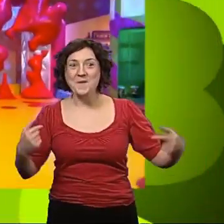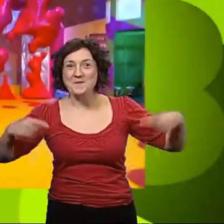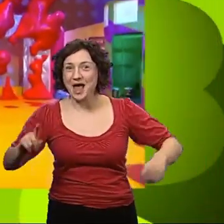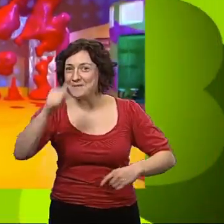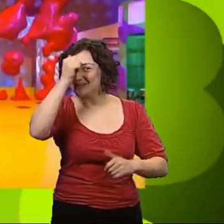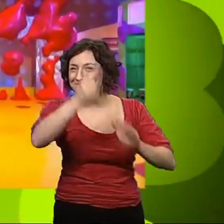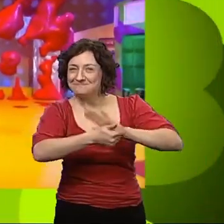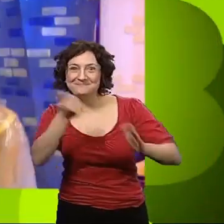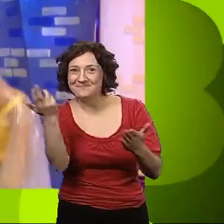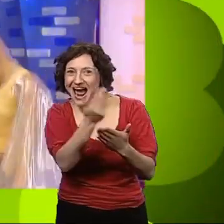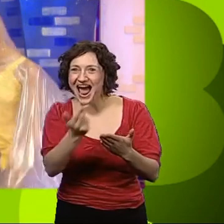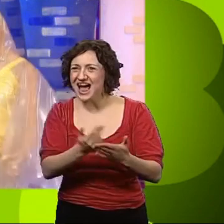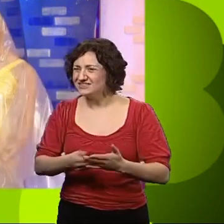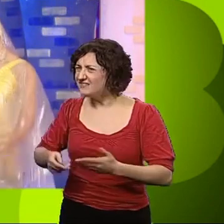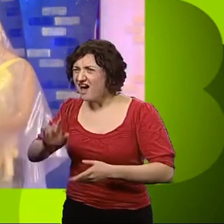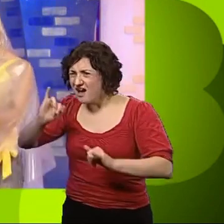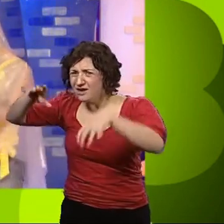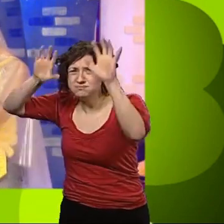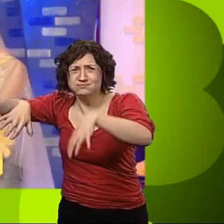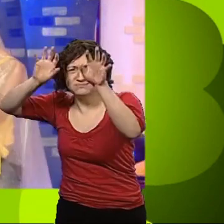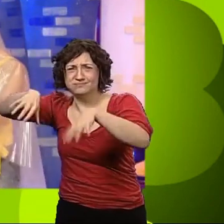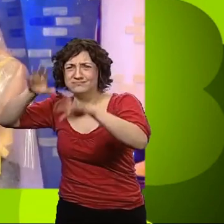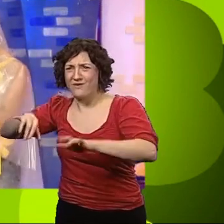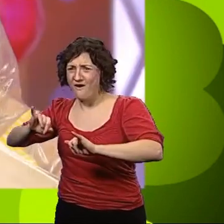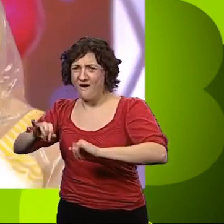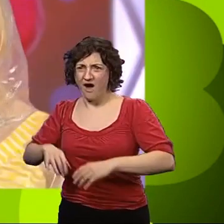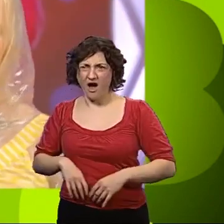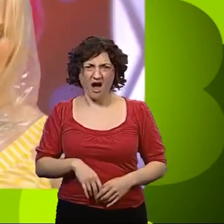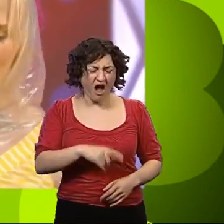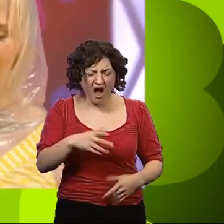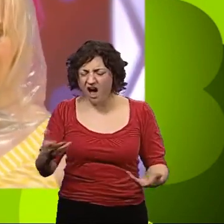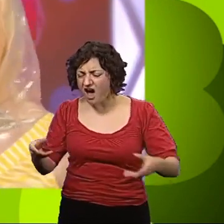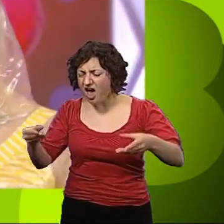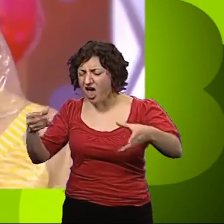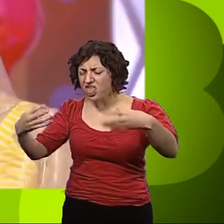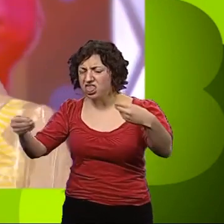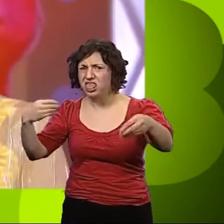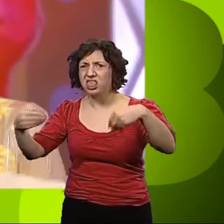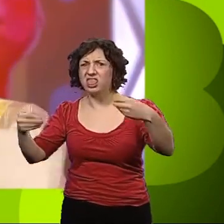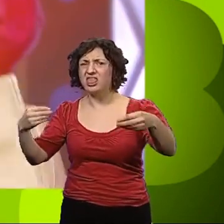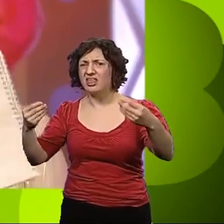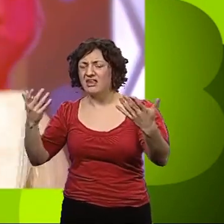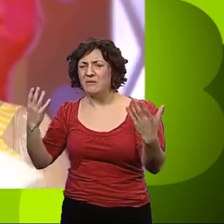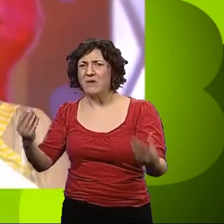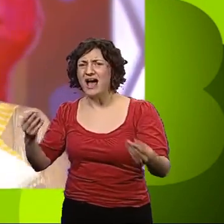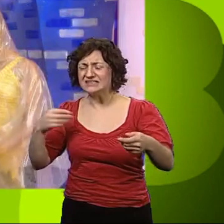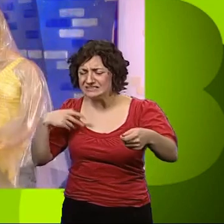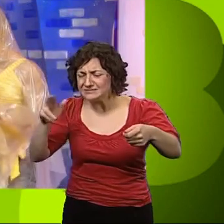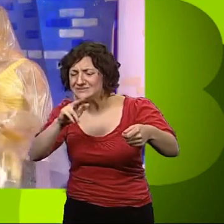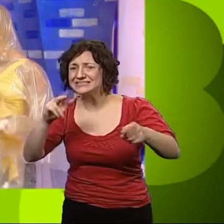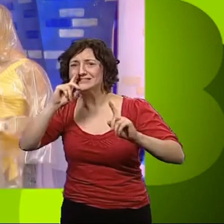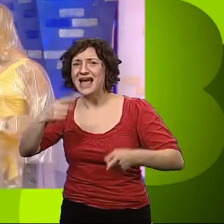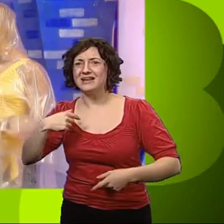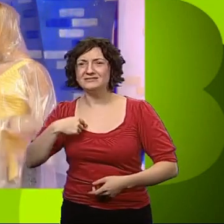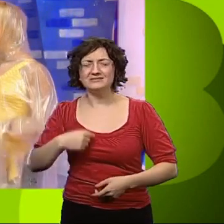crikey, it's raining cats and dogs out there. Oh, I know. Oh, look at my art book. It's got all wet. I'm not going to be able to paint anything on that. Oh, yes,